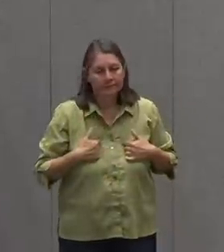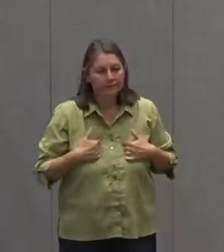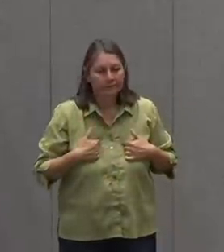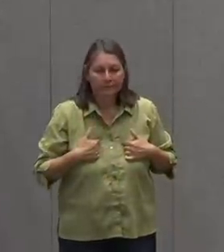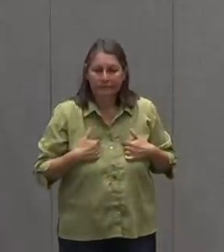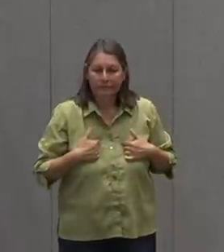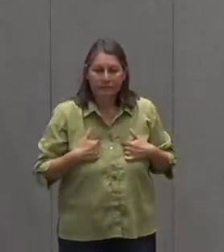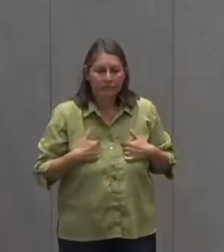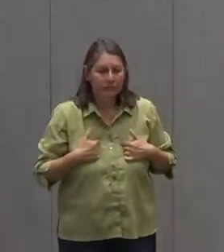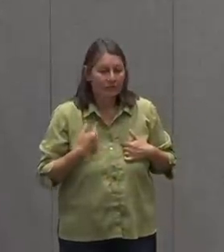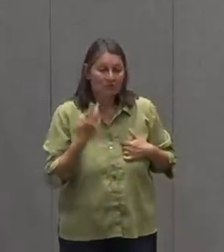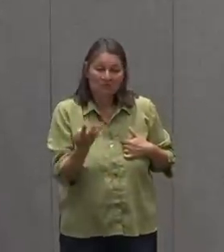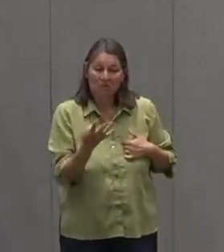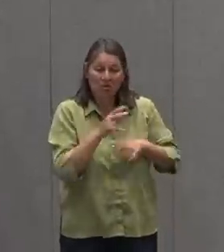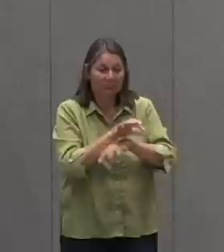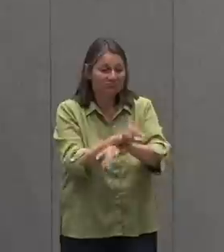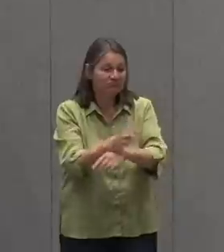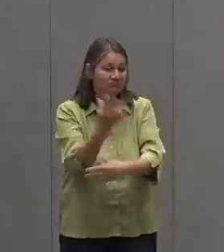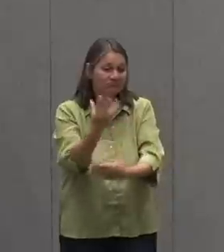four tarantulas were there.